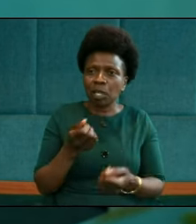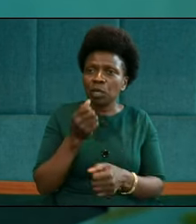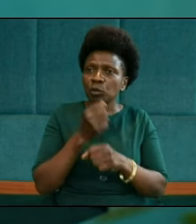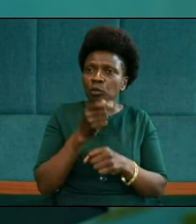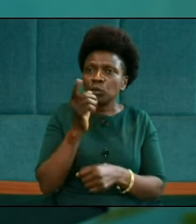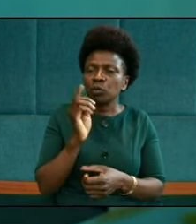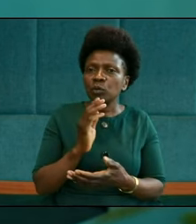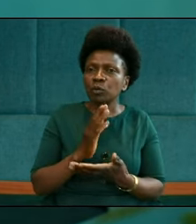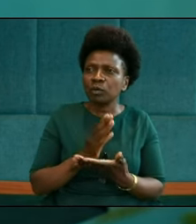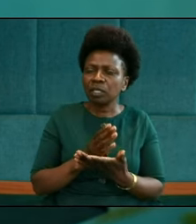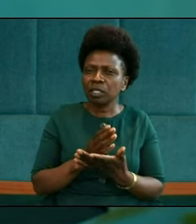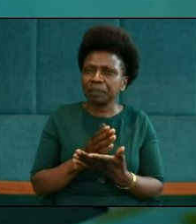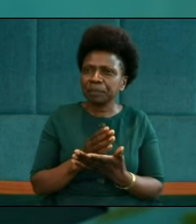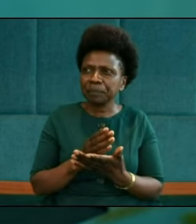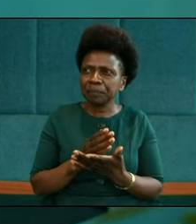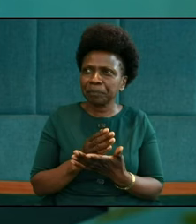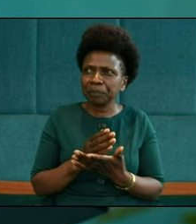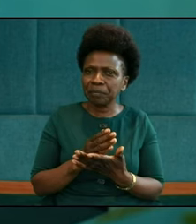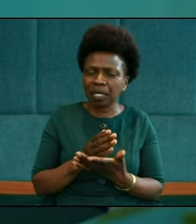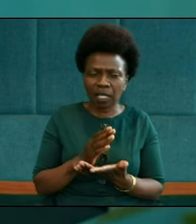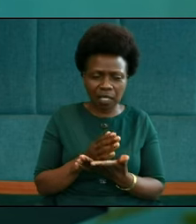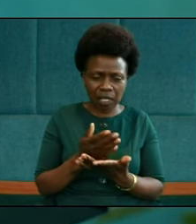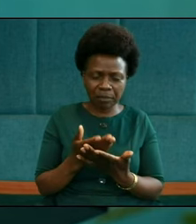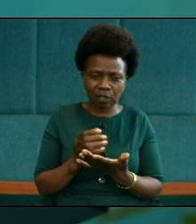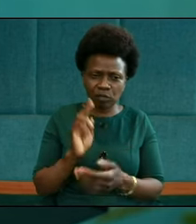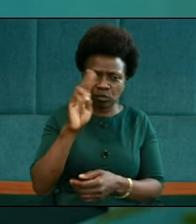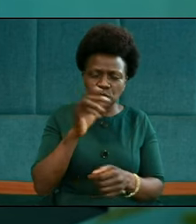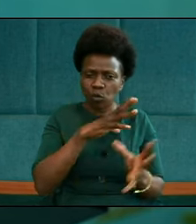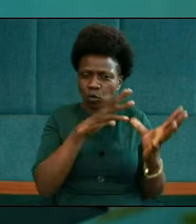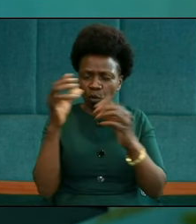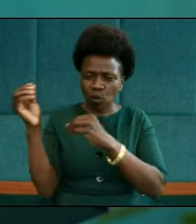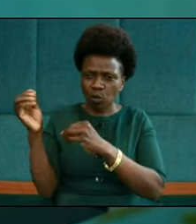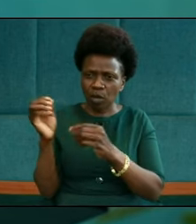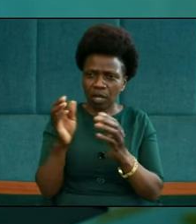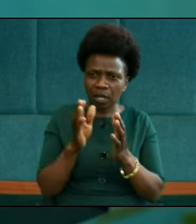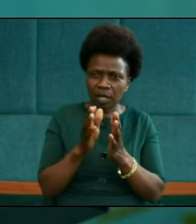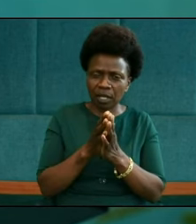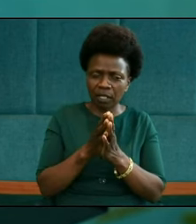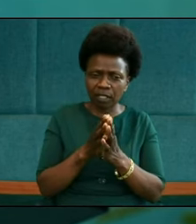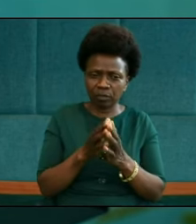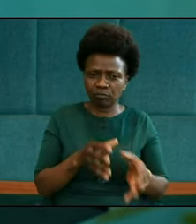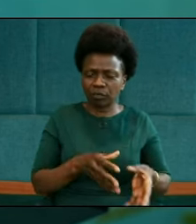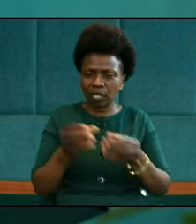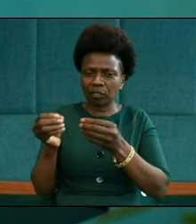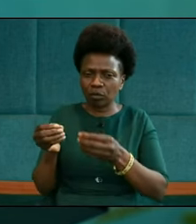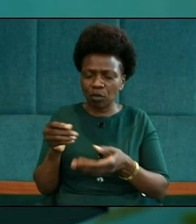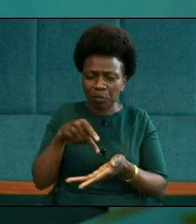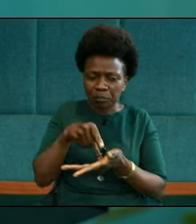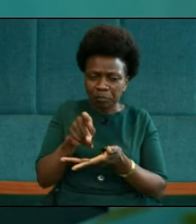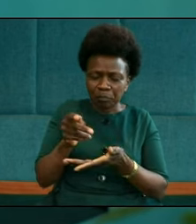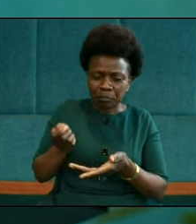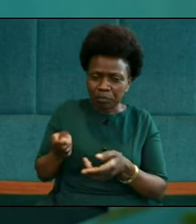During olden times when they used to go and take dowries to